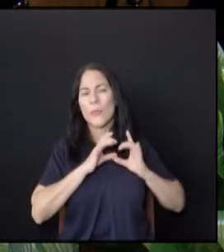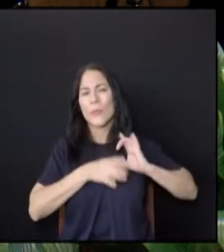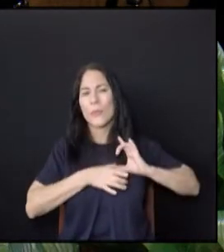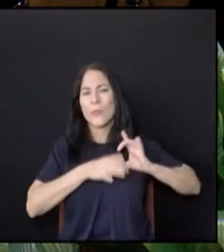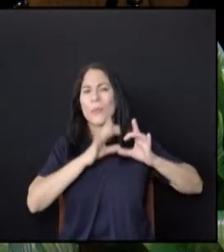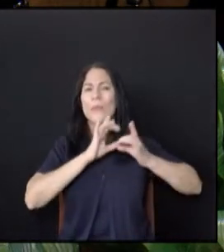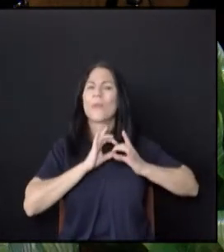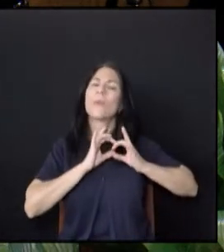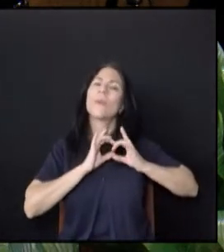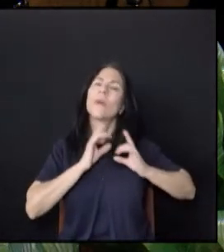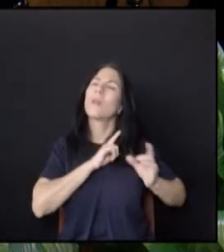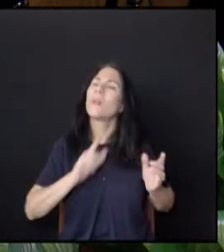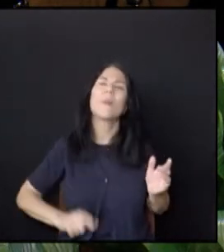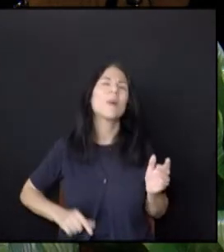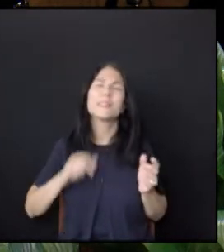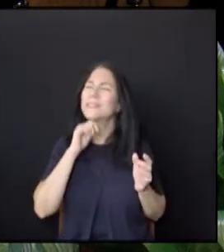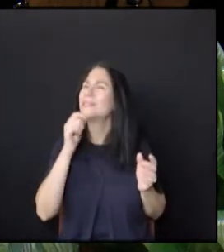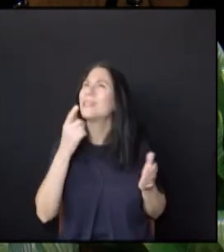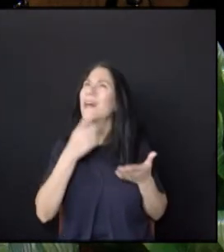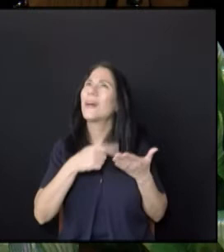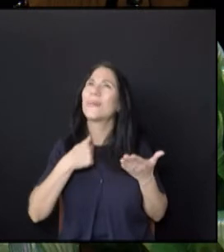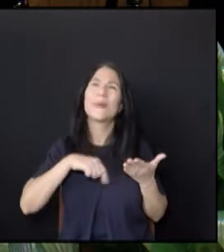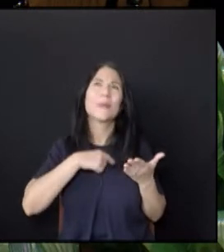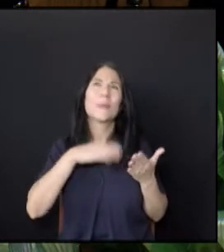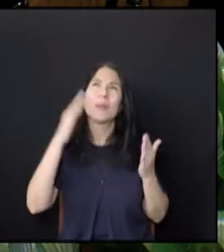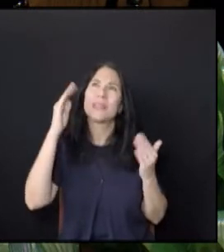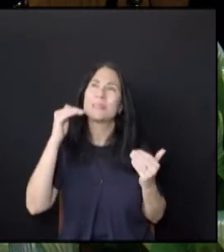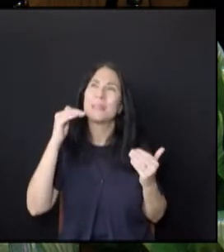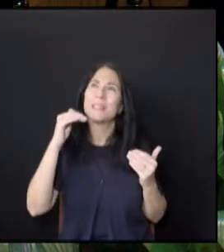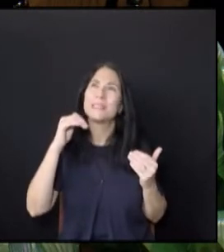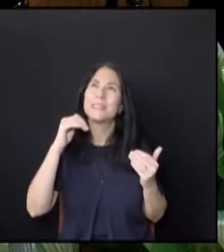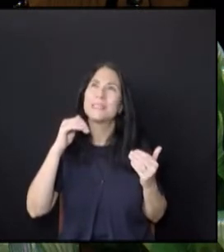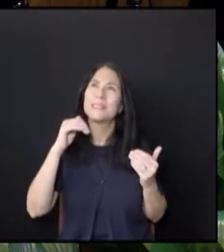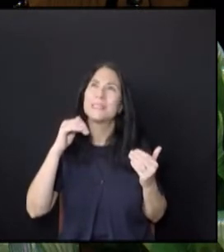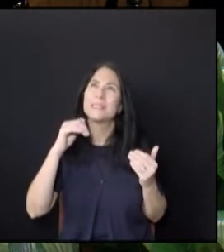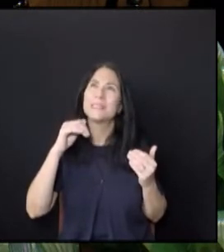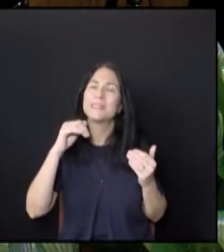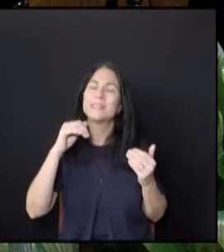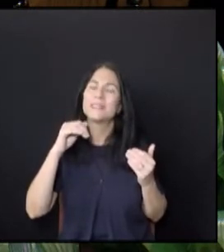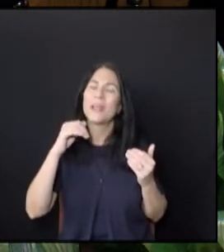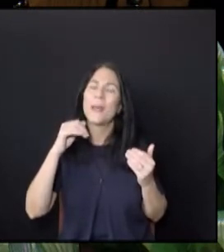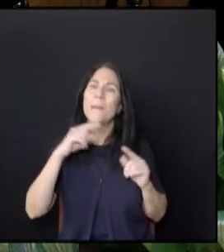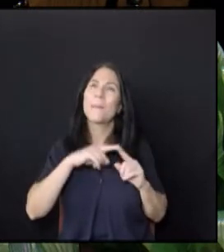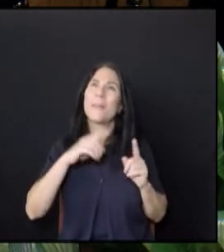Lord, this isn't what we expected. This isn't what we thought this would be. Yet